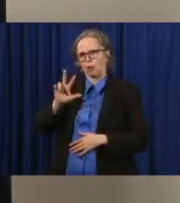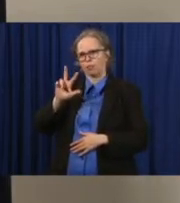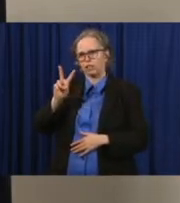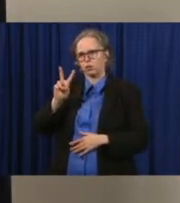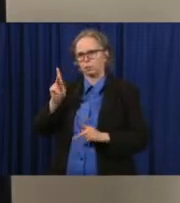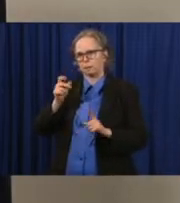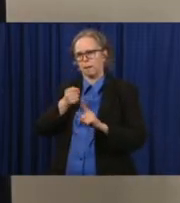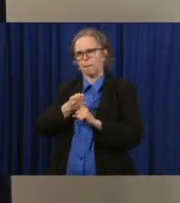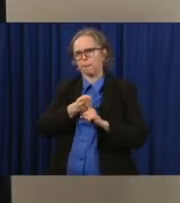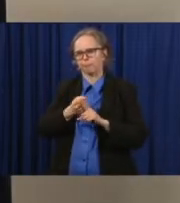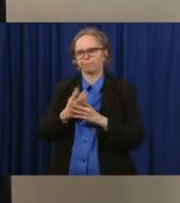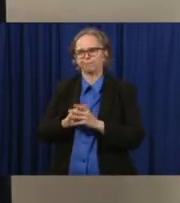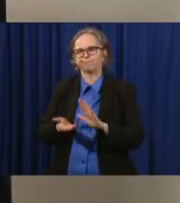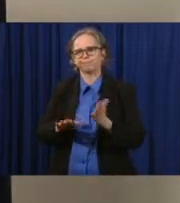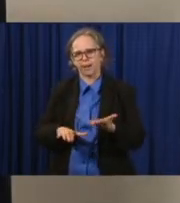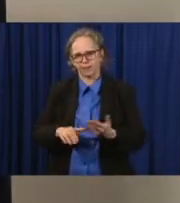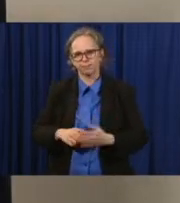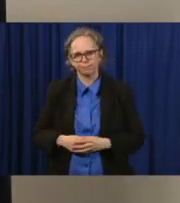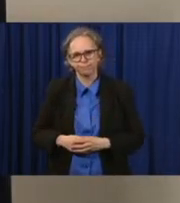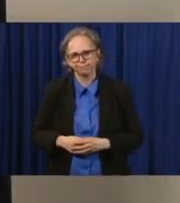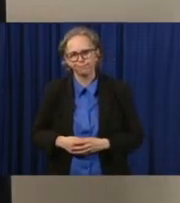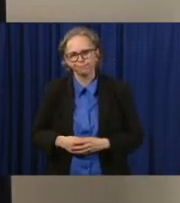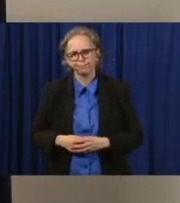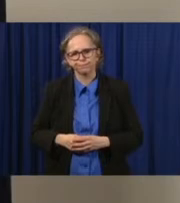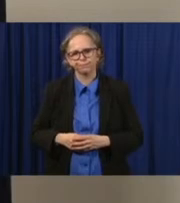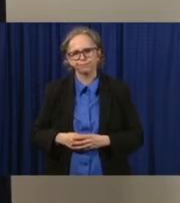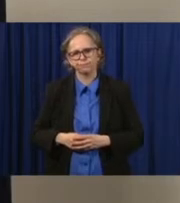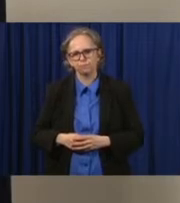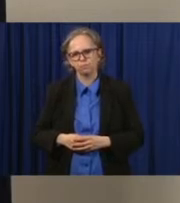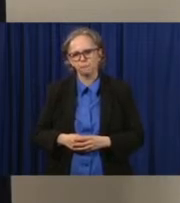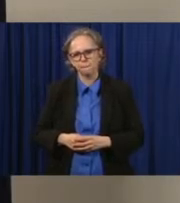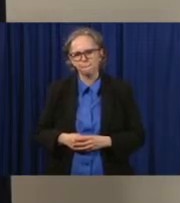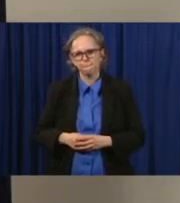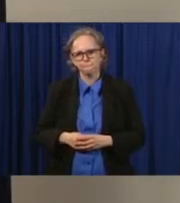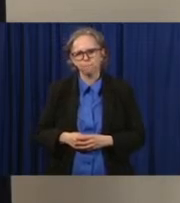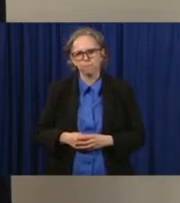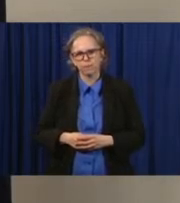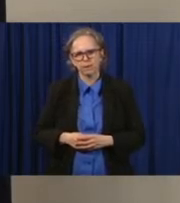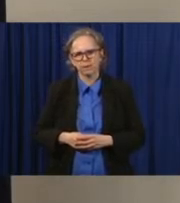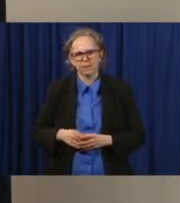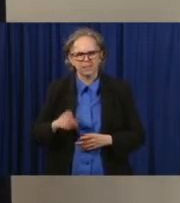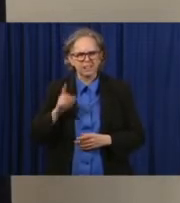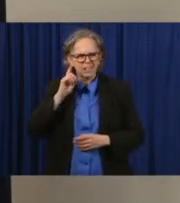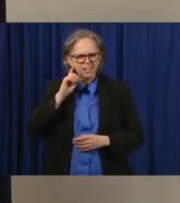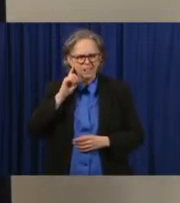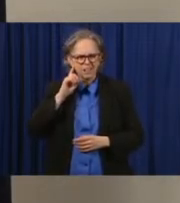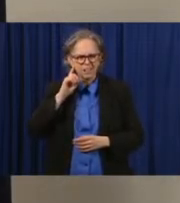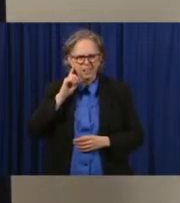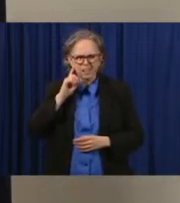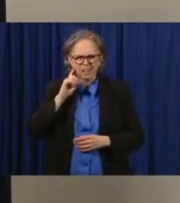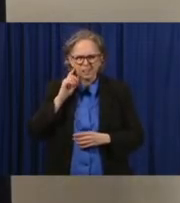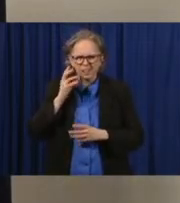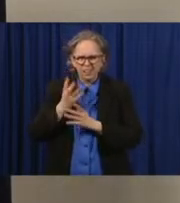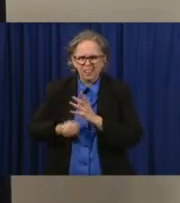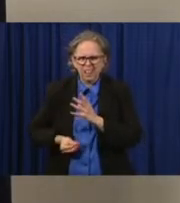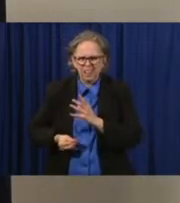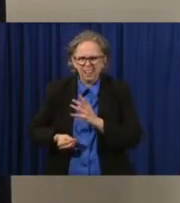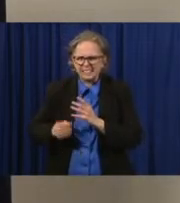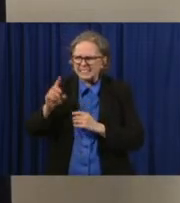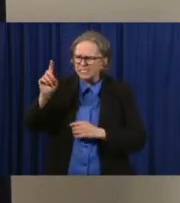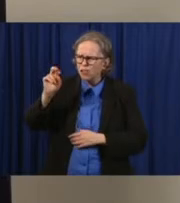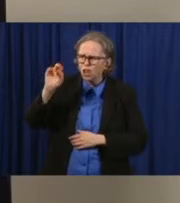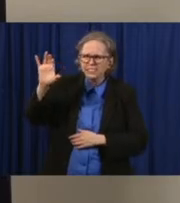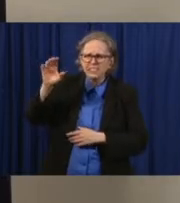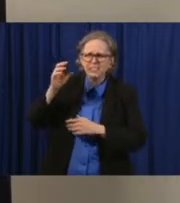hours. And I want to say, in hearing, losing our colleague at DRC,